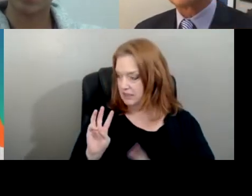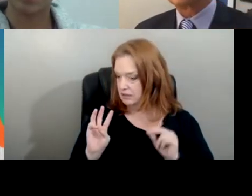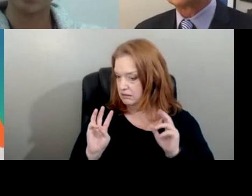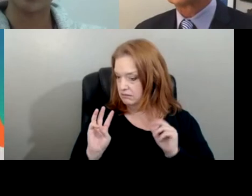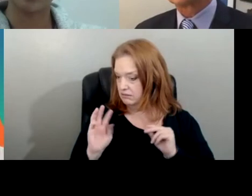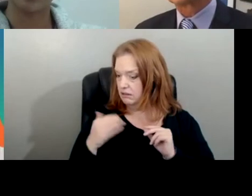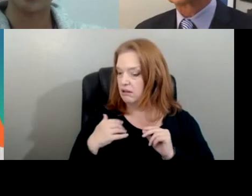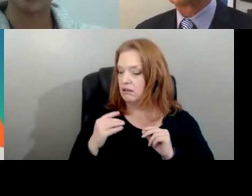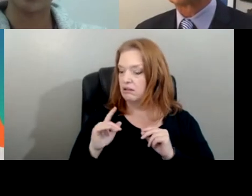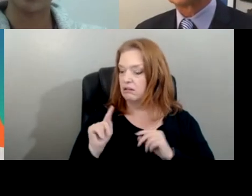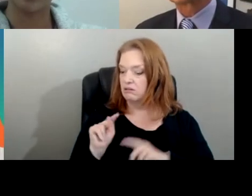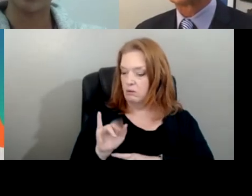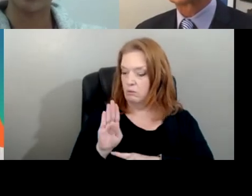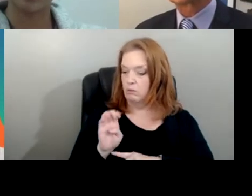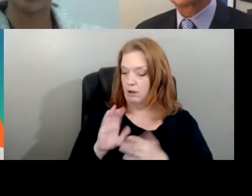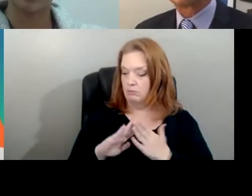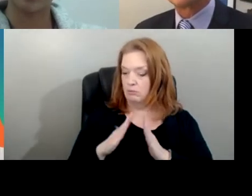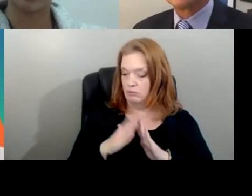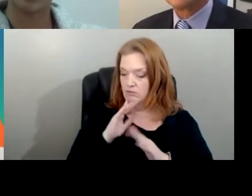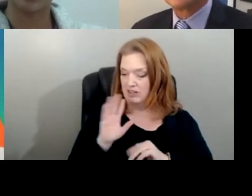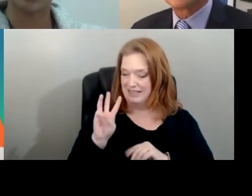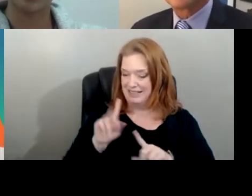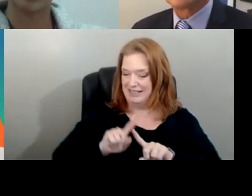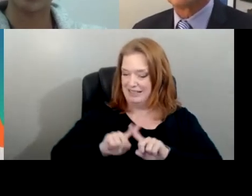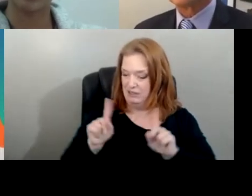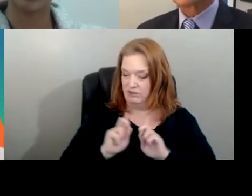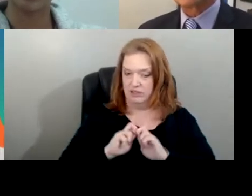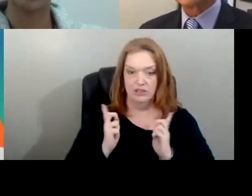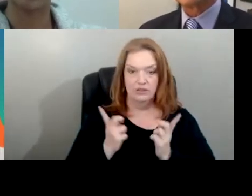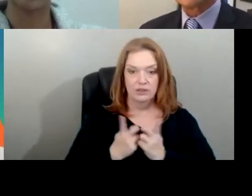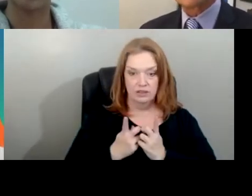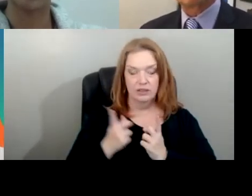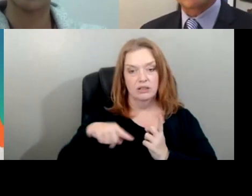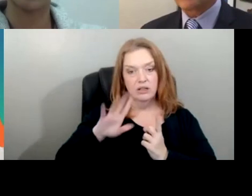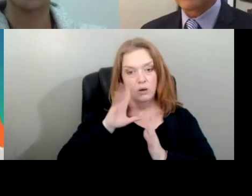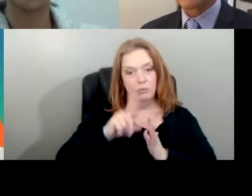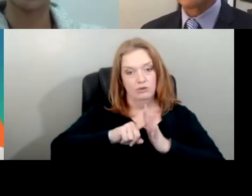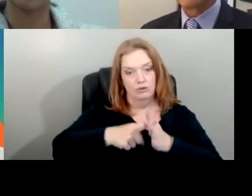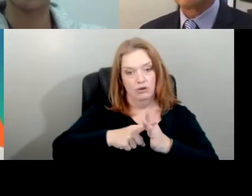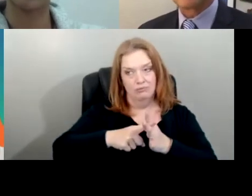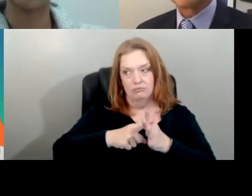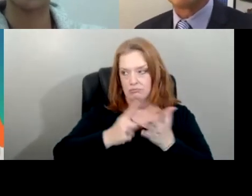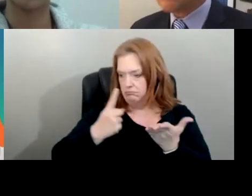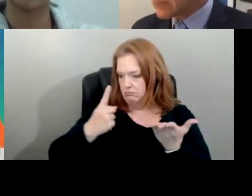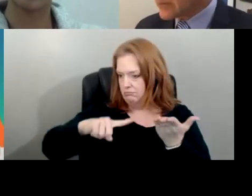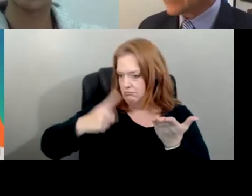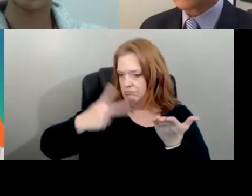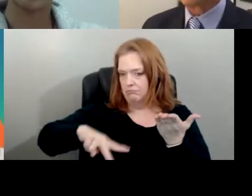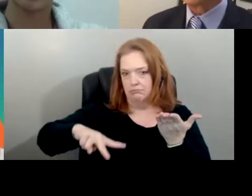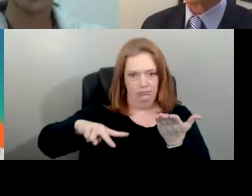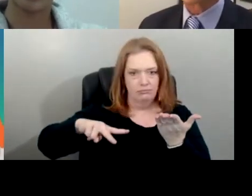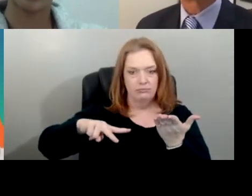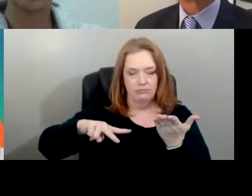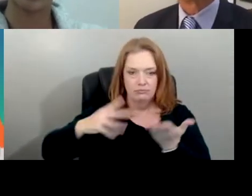tribal communities in 6 different districts that will be starting here in the next month or two,